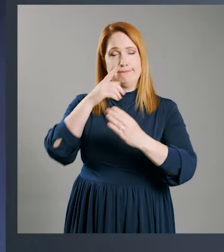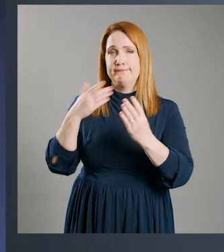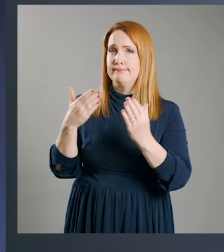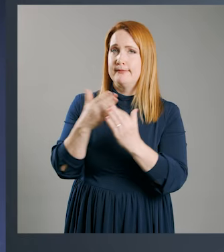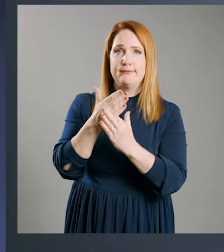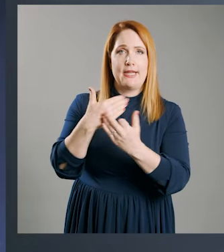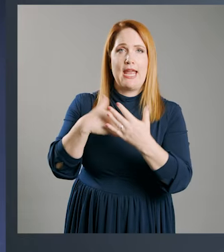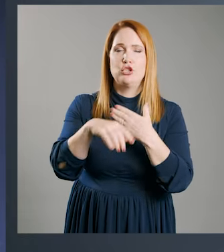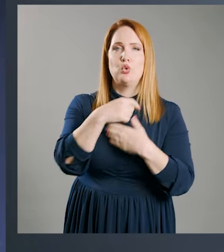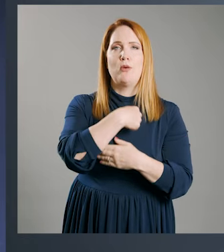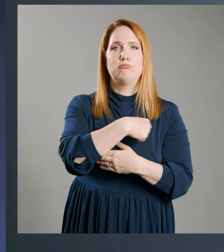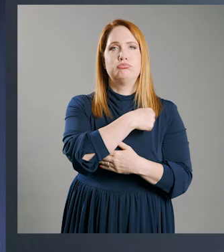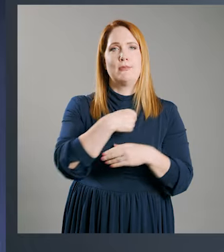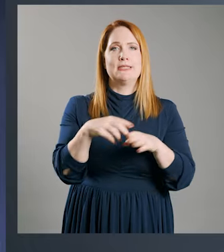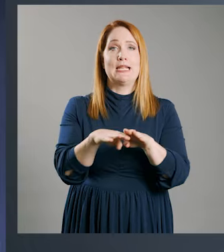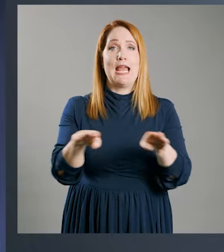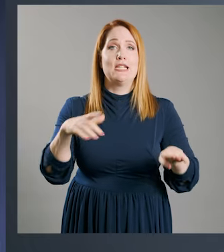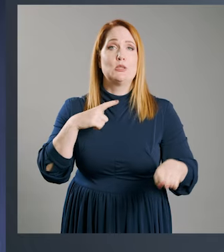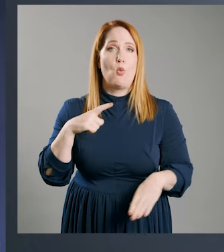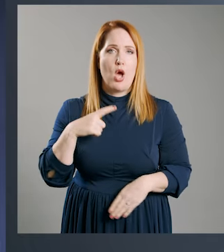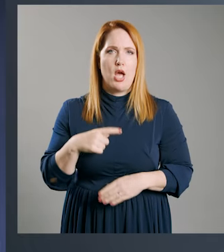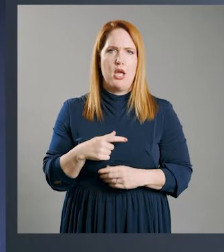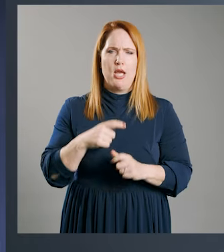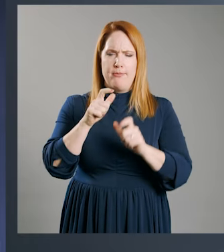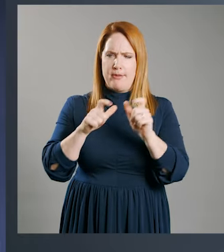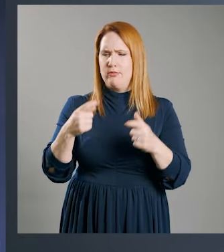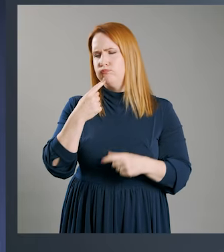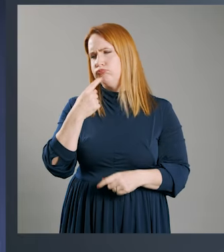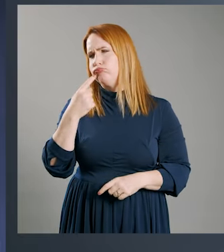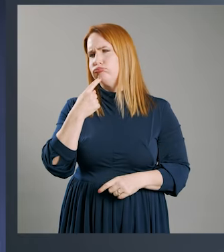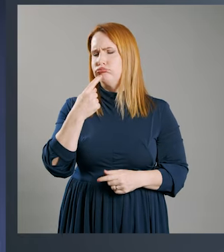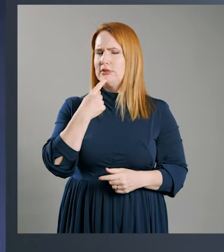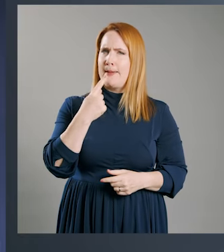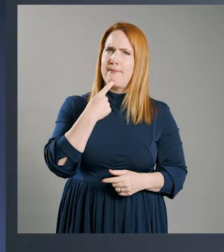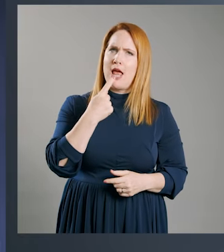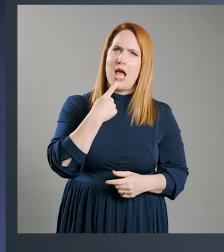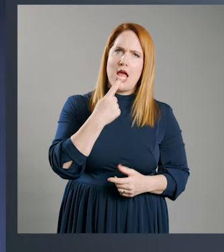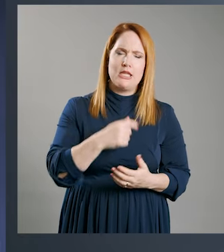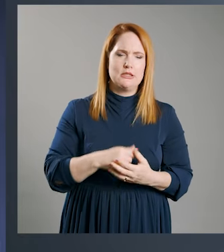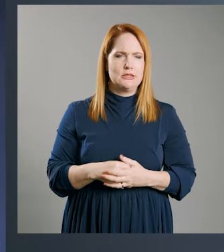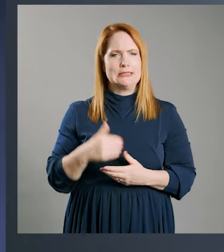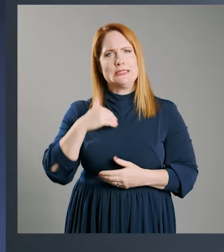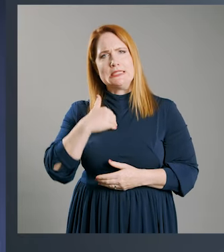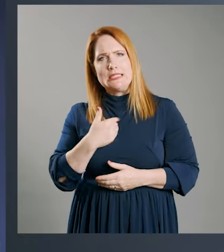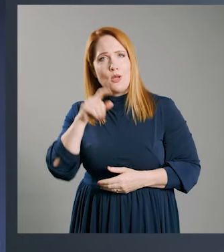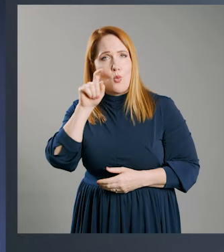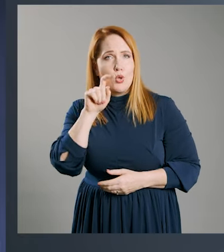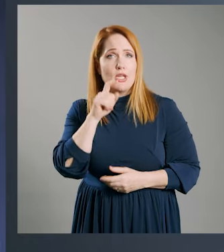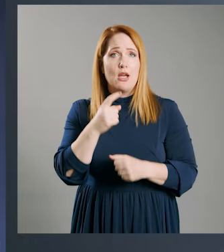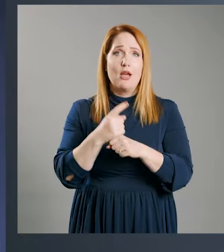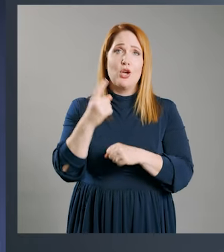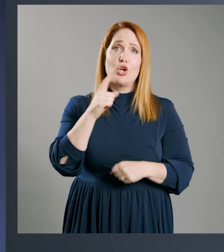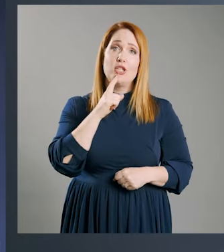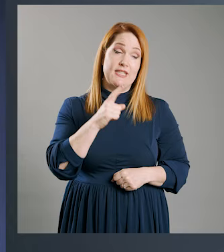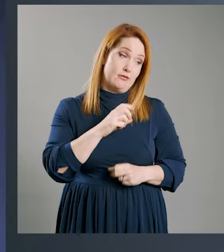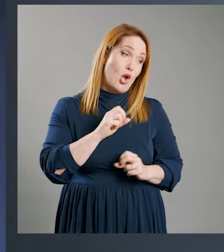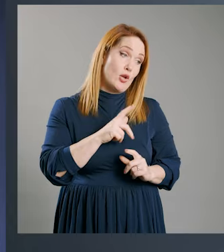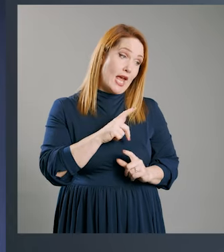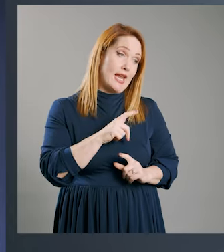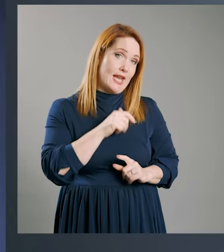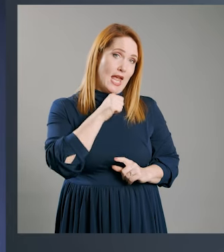the promised land was because Jesus, all the people were grumbling and they needed water. And God